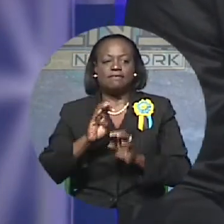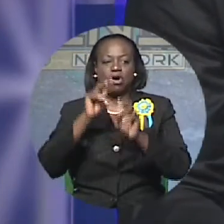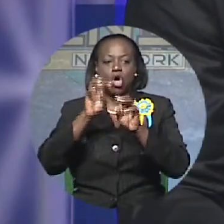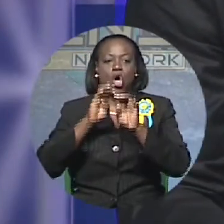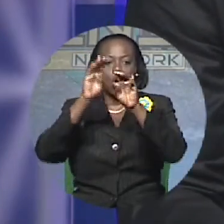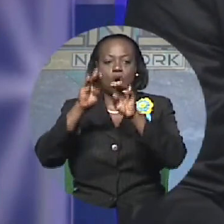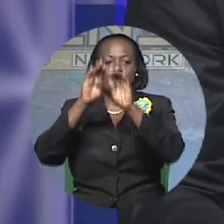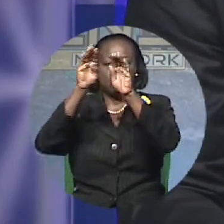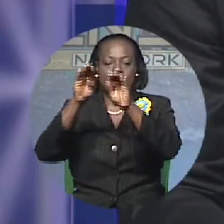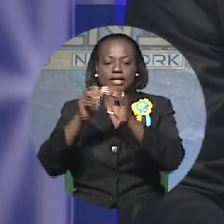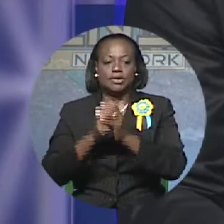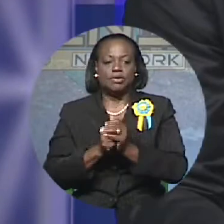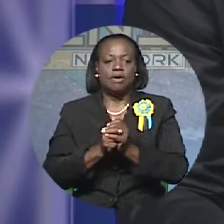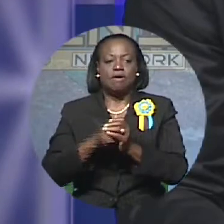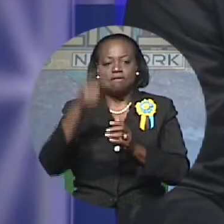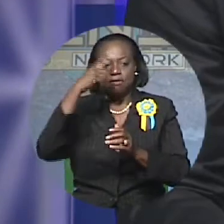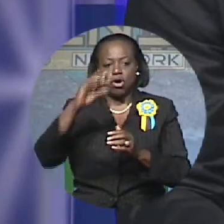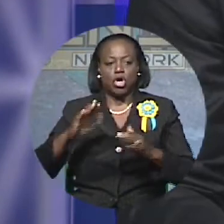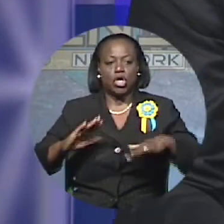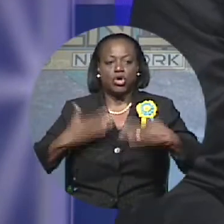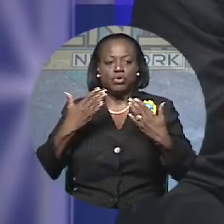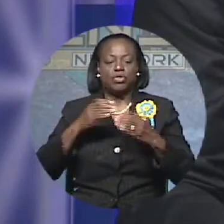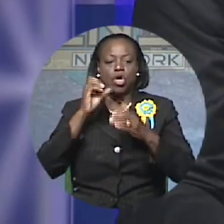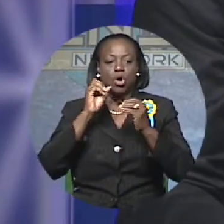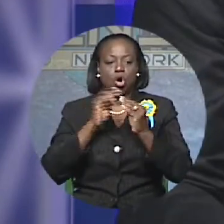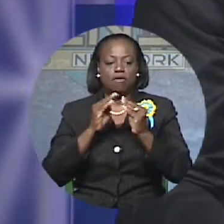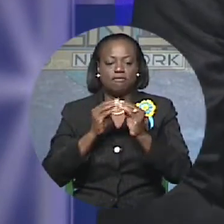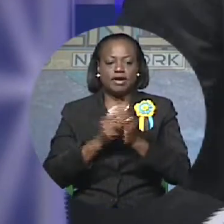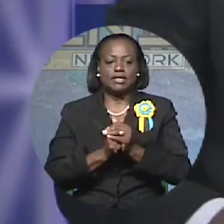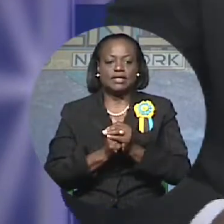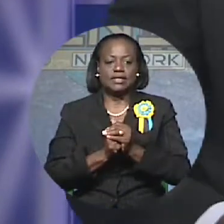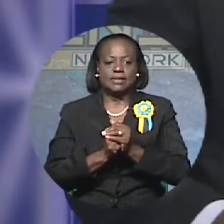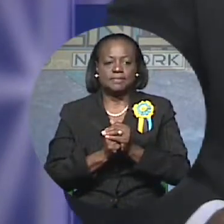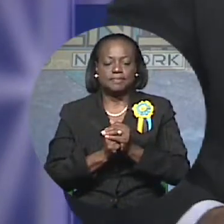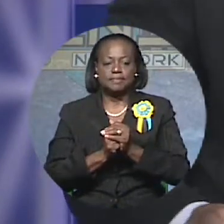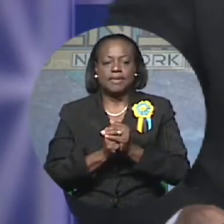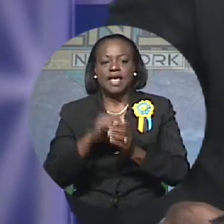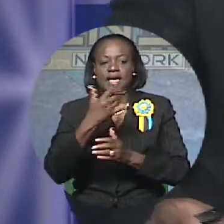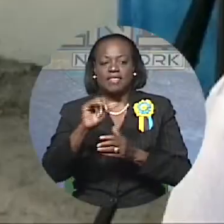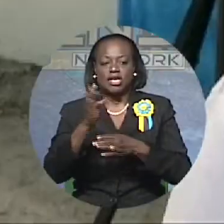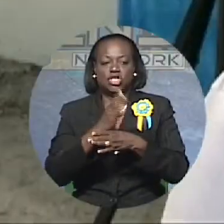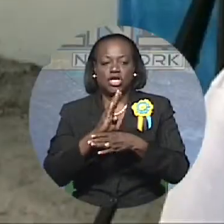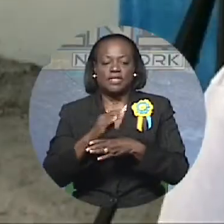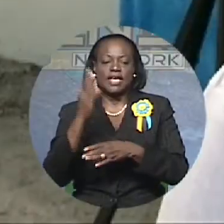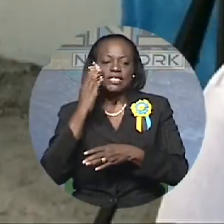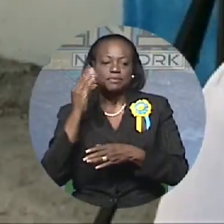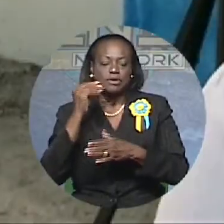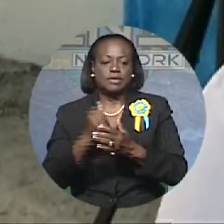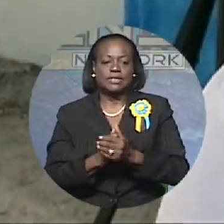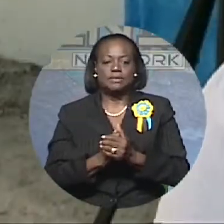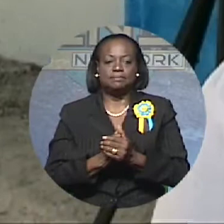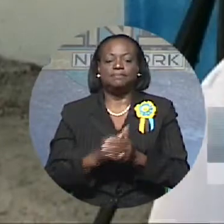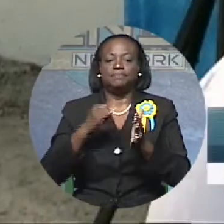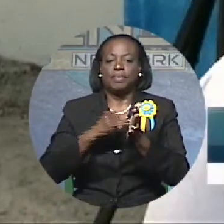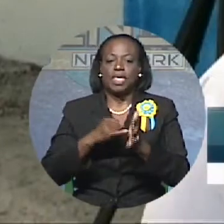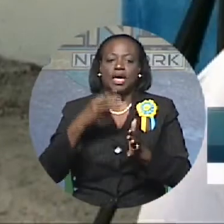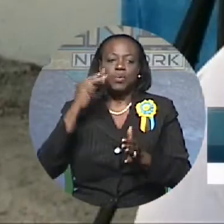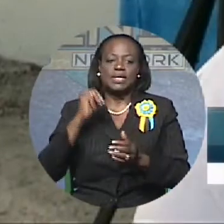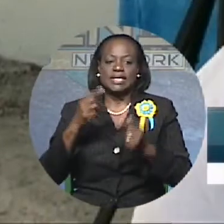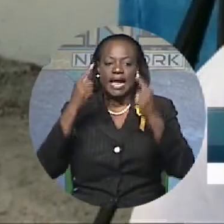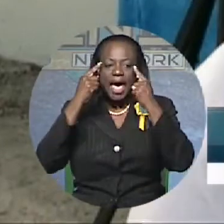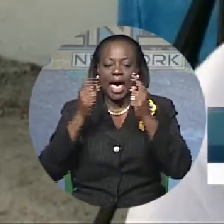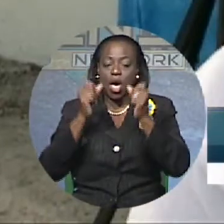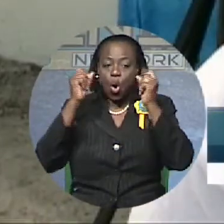conference titled Bold Leaders. The high school students shared their experiences. It was definitely an eye-opener, and it